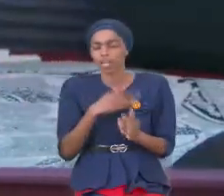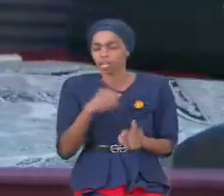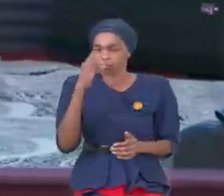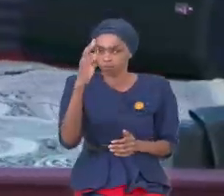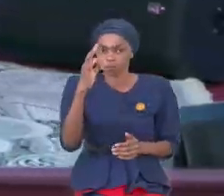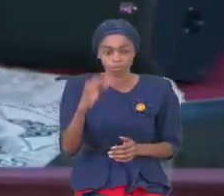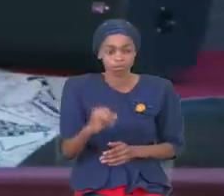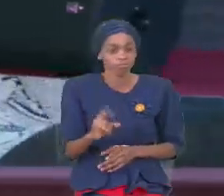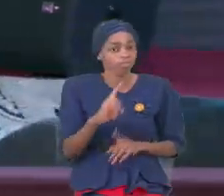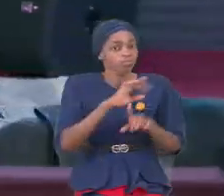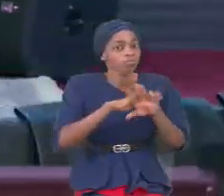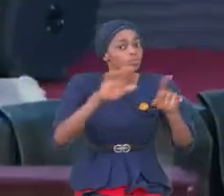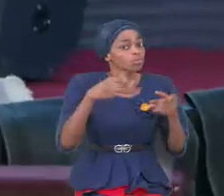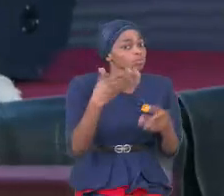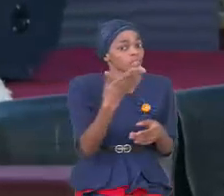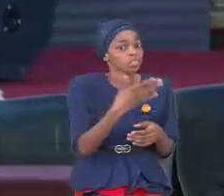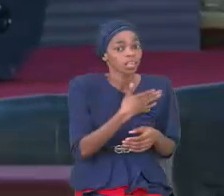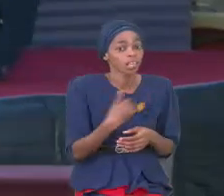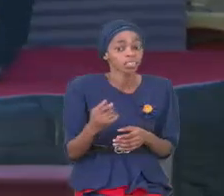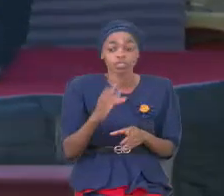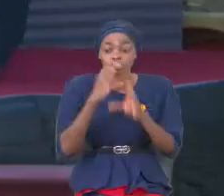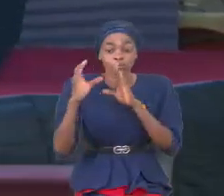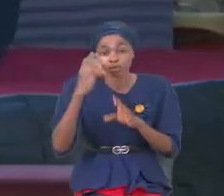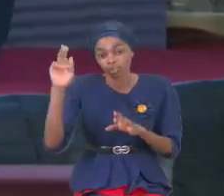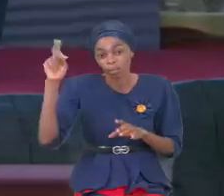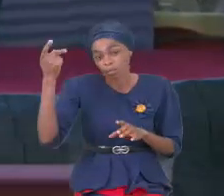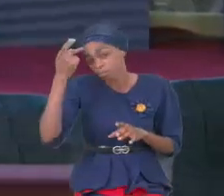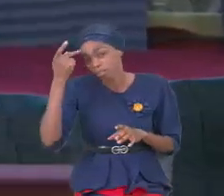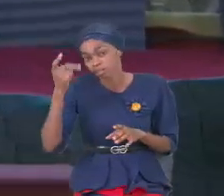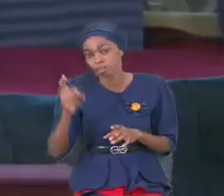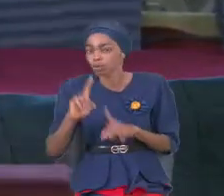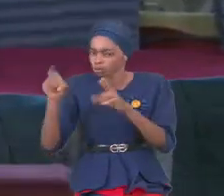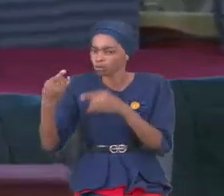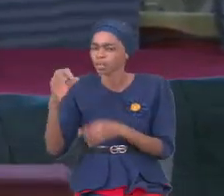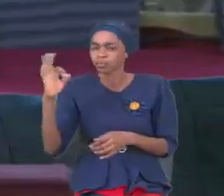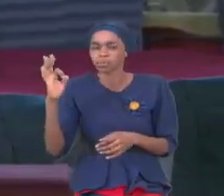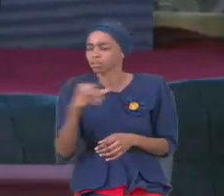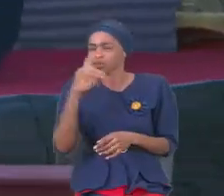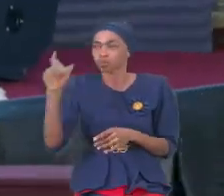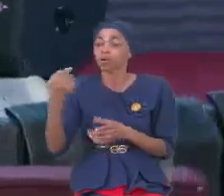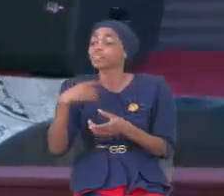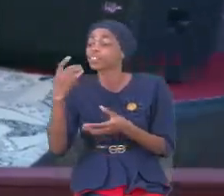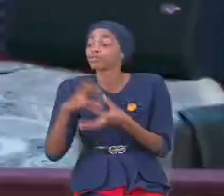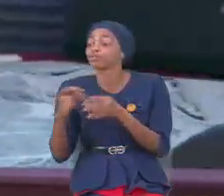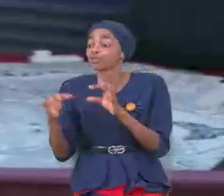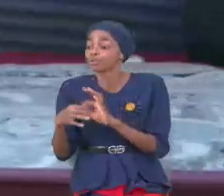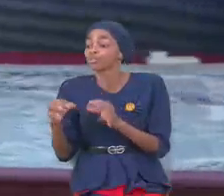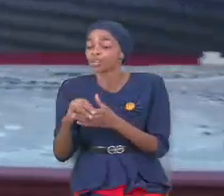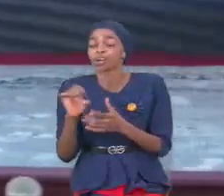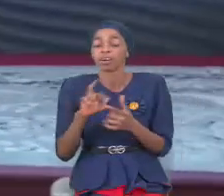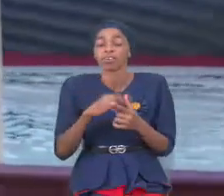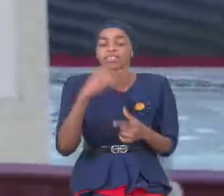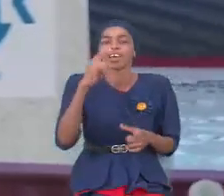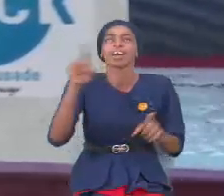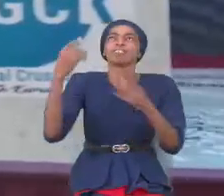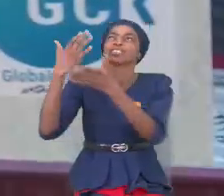and talk politics and preach. Don't go and talk history and preach. Don't go and say, I went to heaven, I came back,